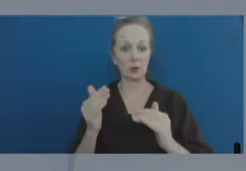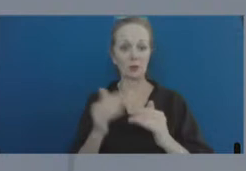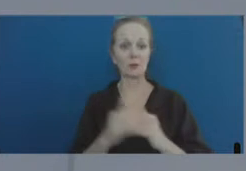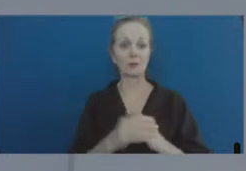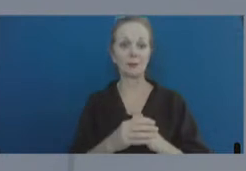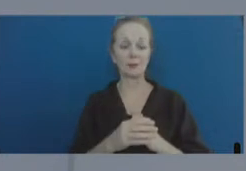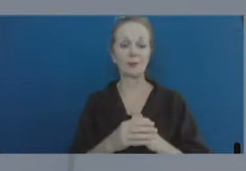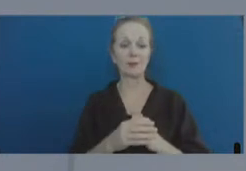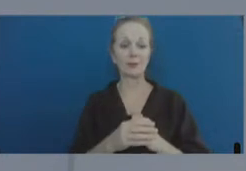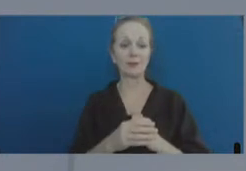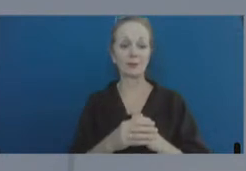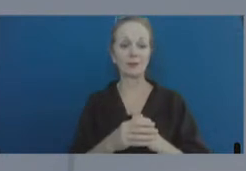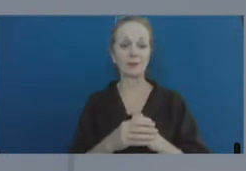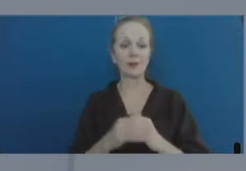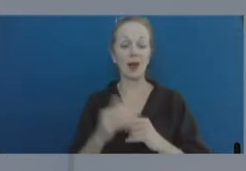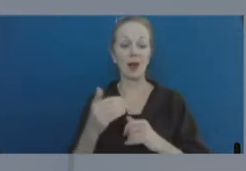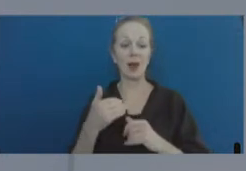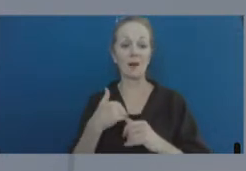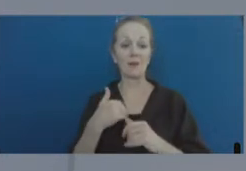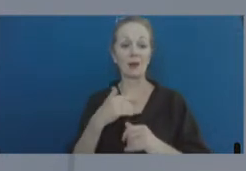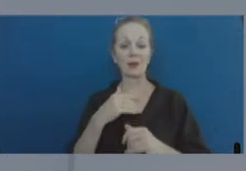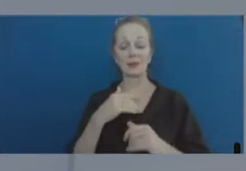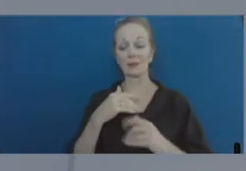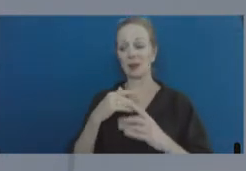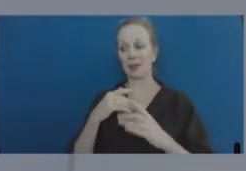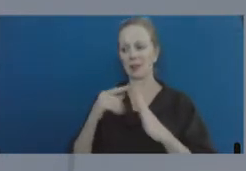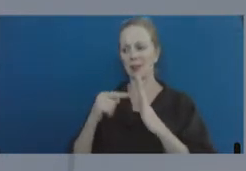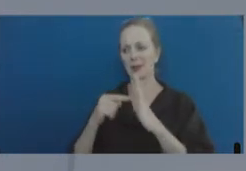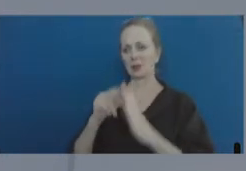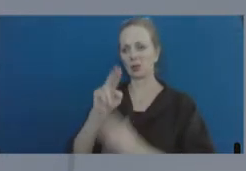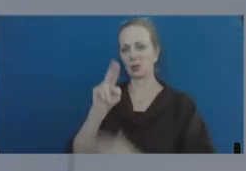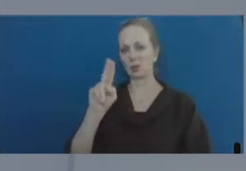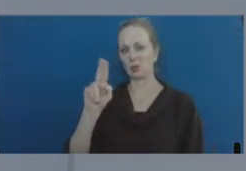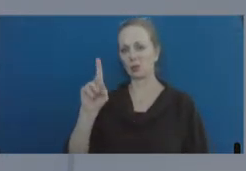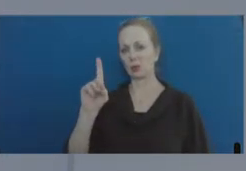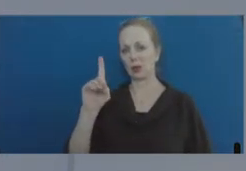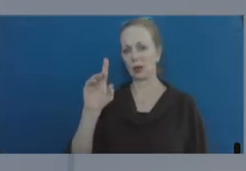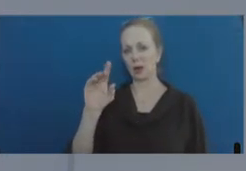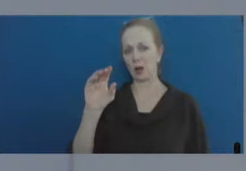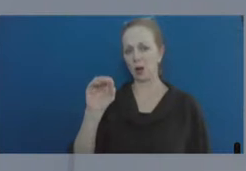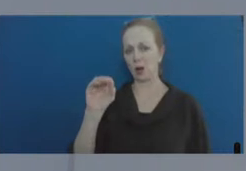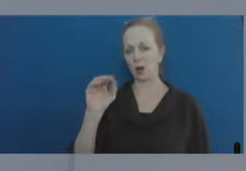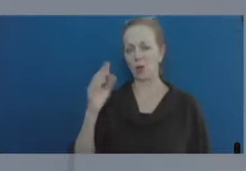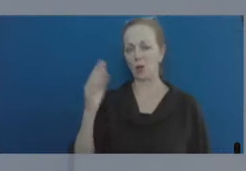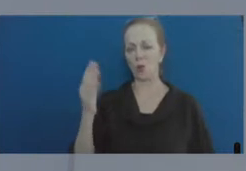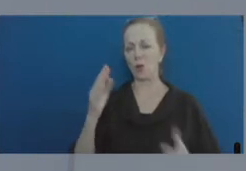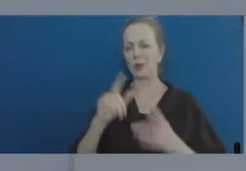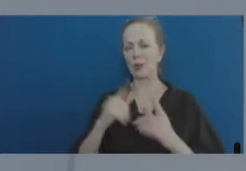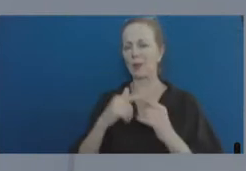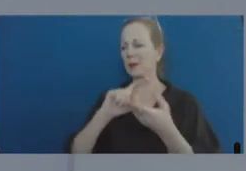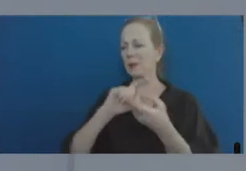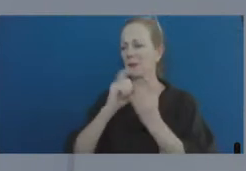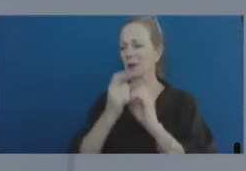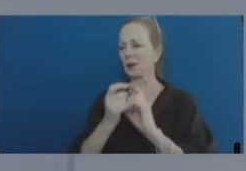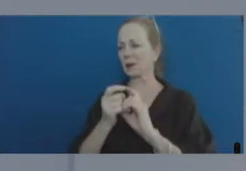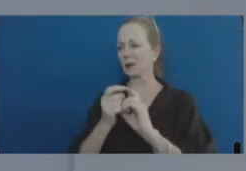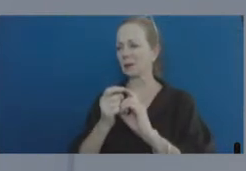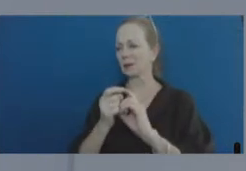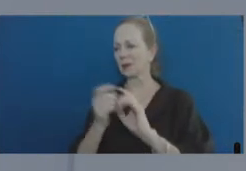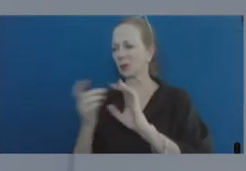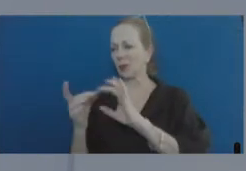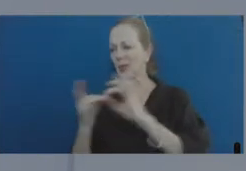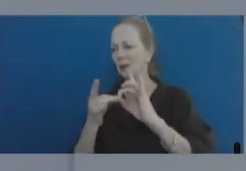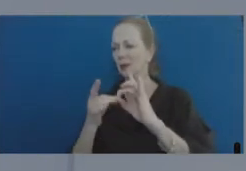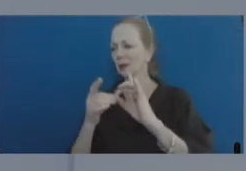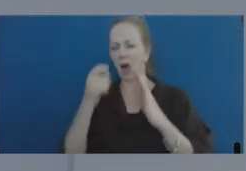And having this is UDO, and what would this be under amendment from the cost perspective? That's all I have.